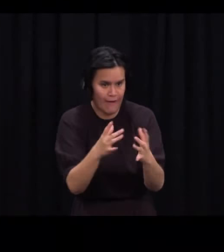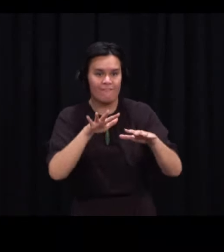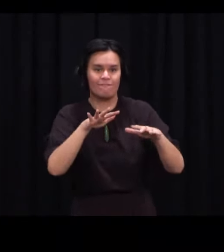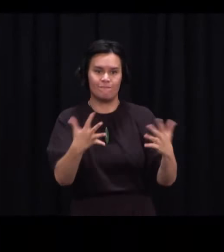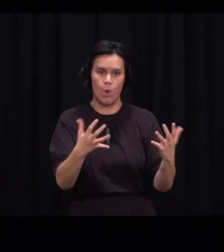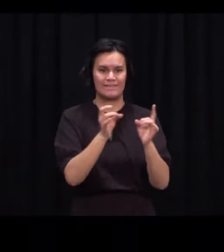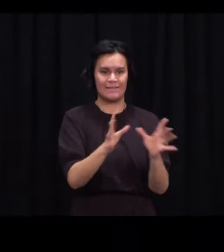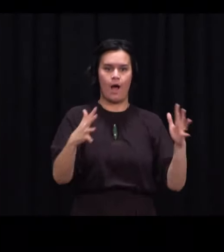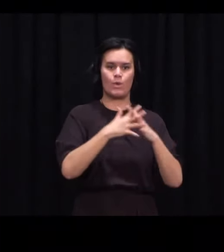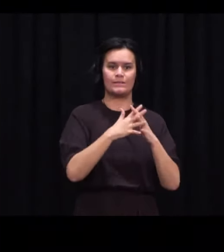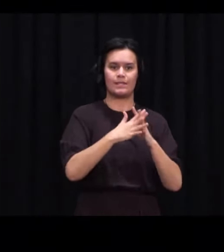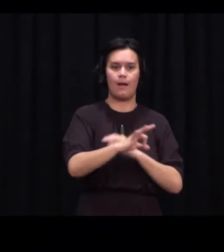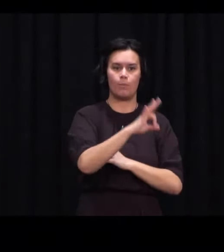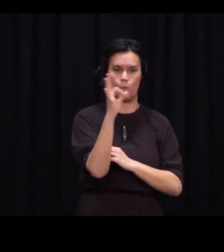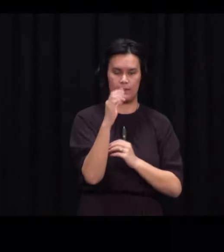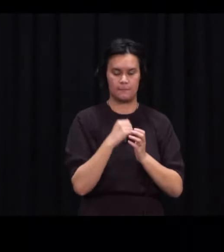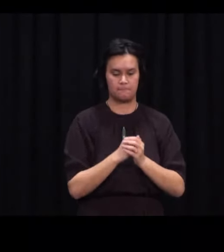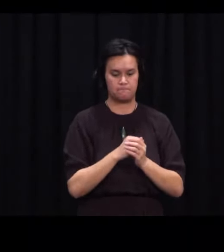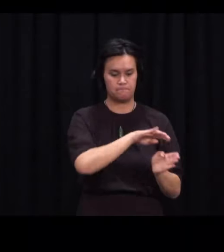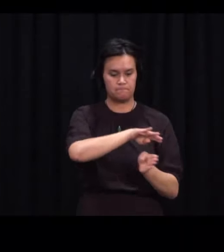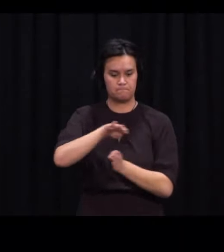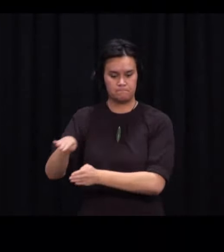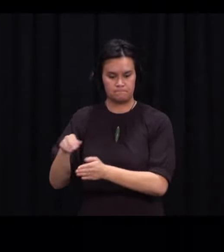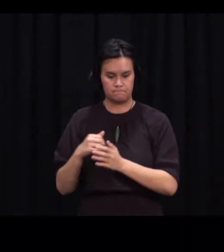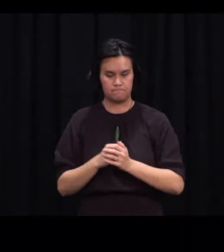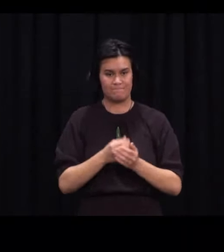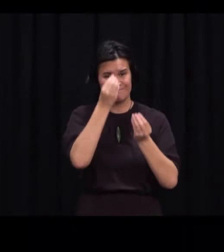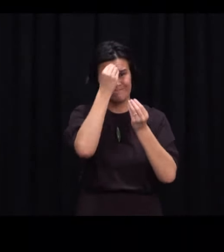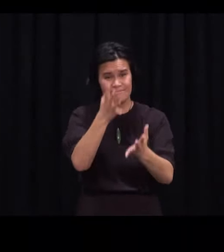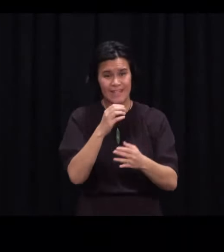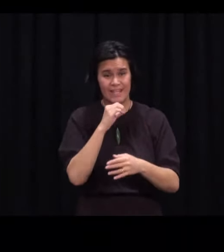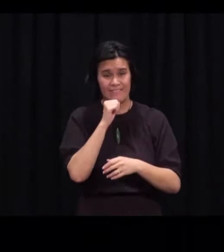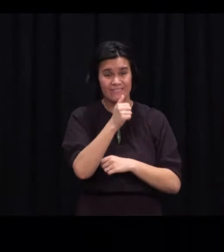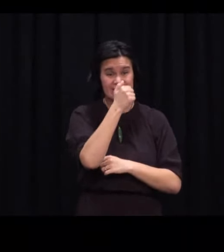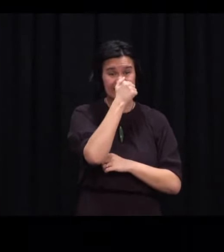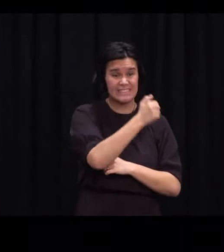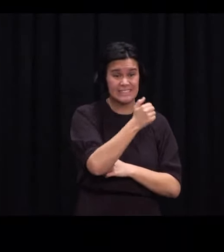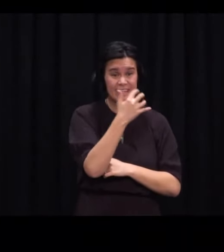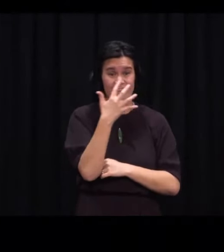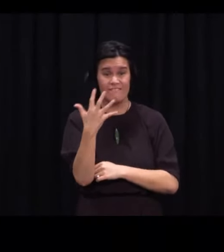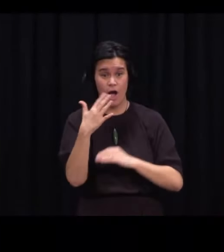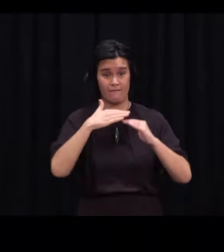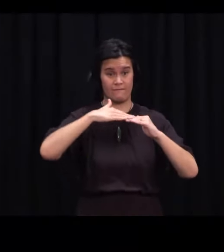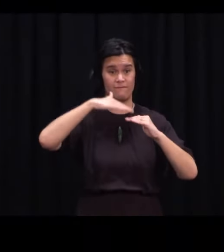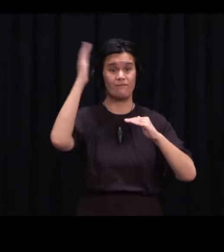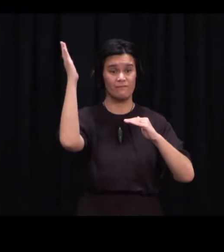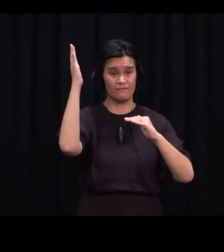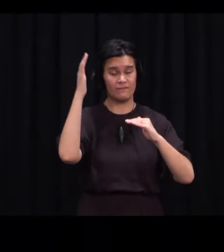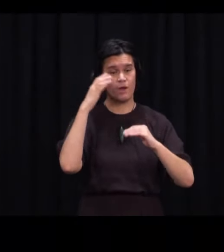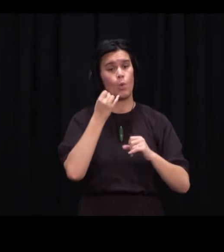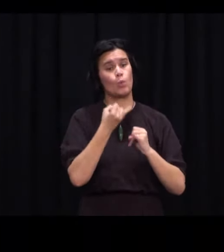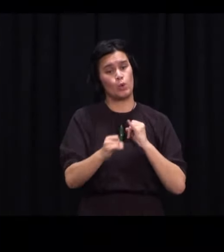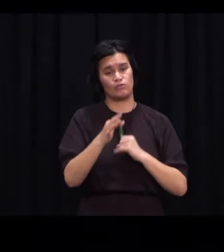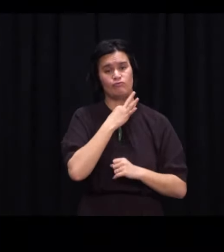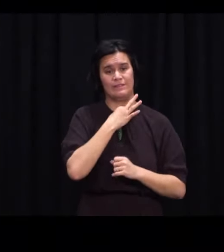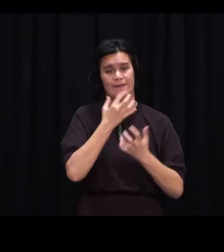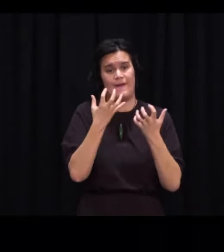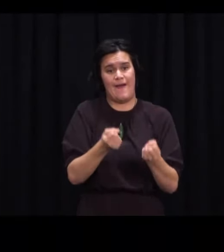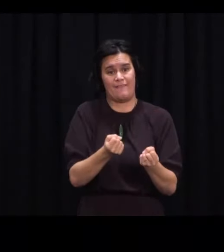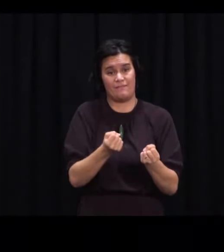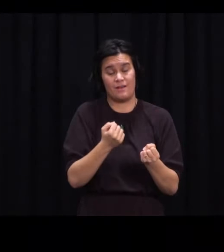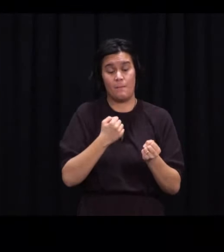Auckland. For you, level 3 poses a slightly higher degree of risk, and that is why I'm stepping up my level 3 advice for